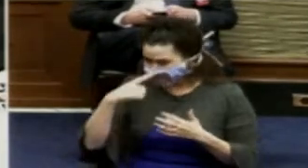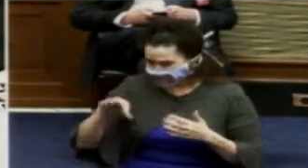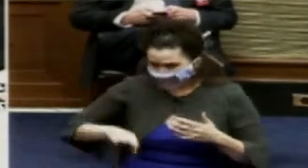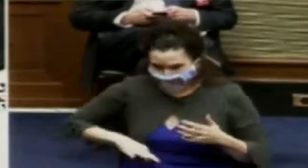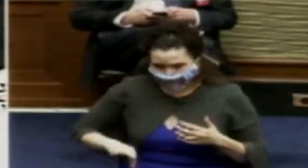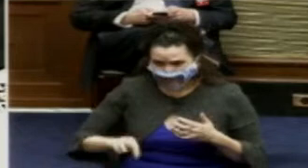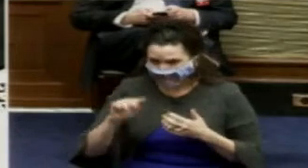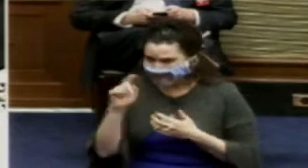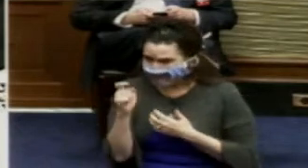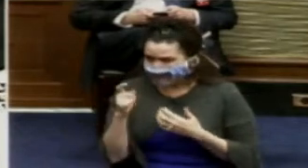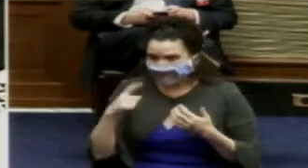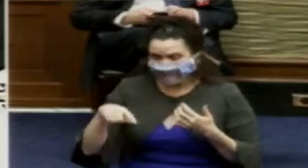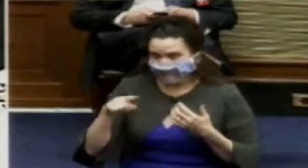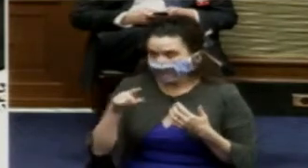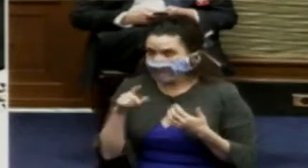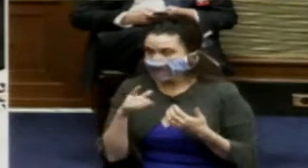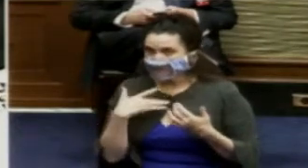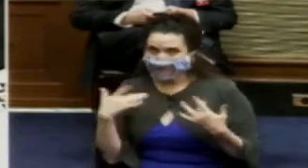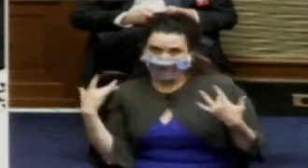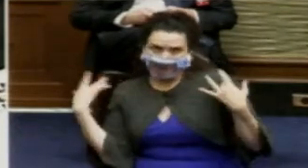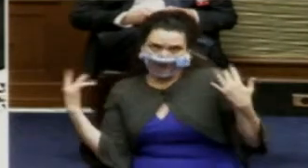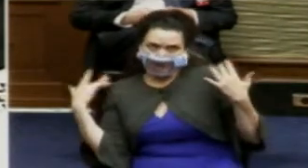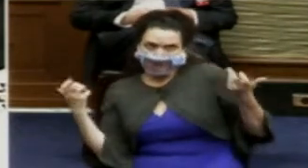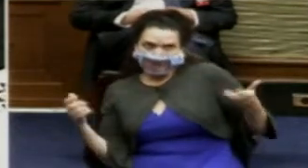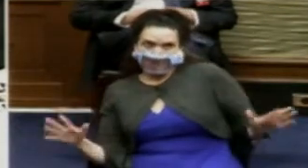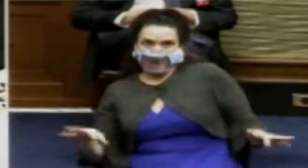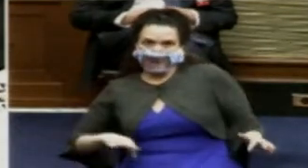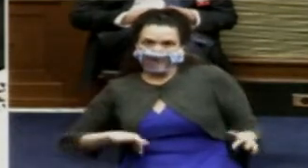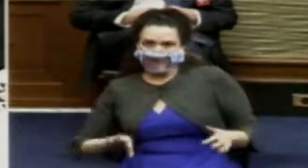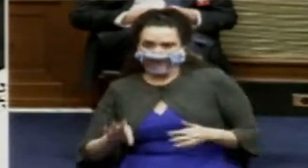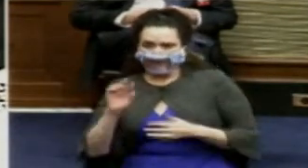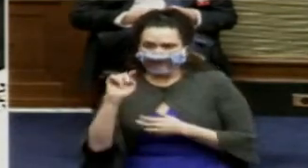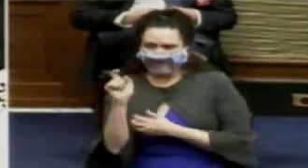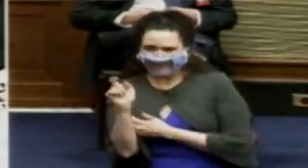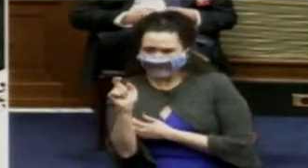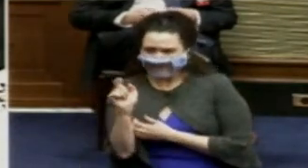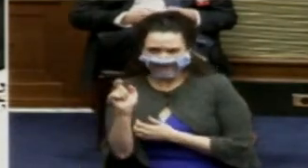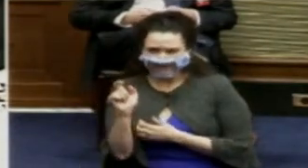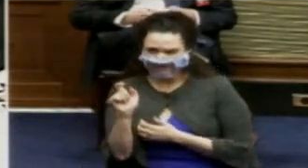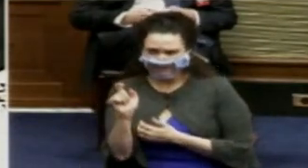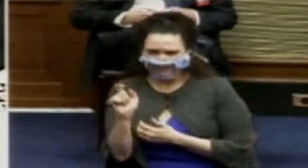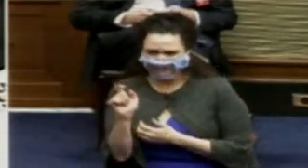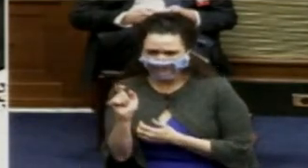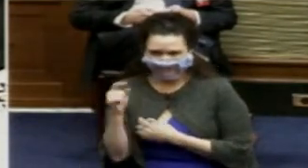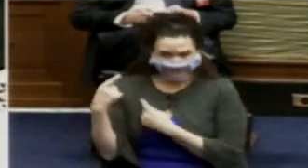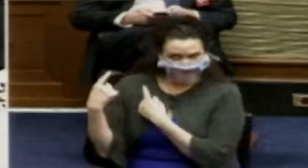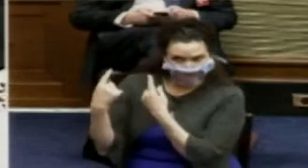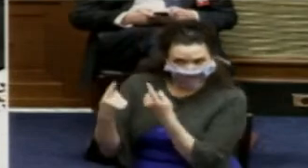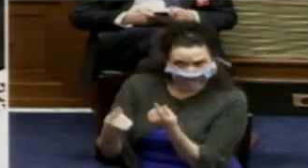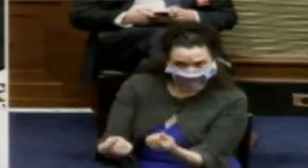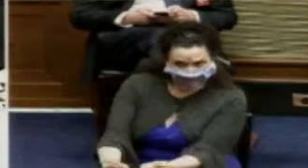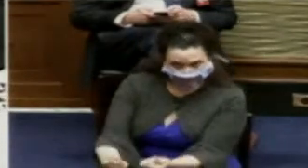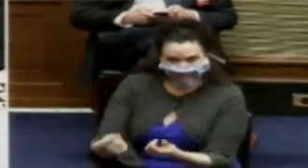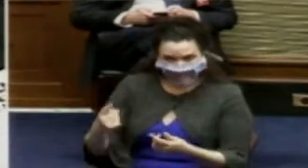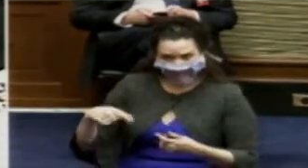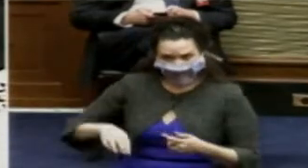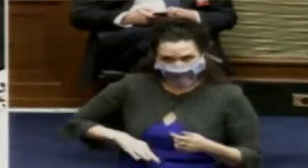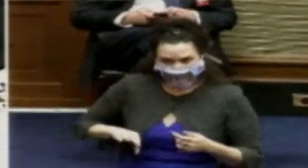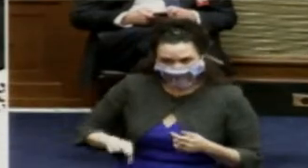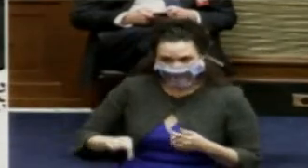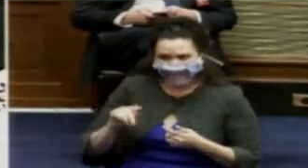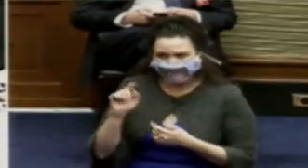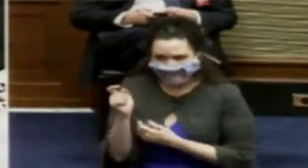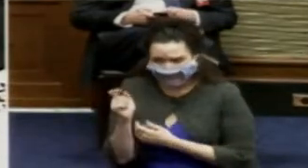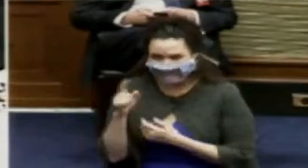not interested in shirking their responsibilities, as they have done for the history of our nation, served our